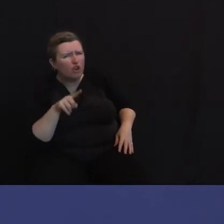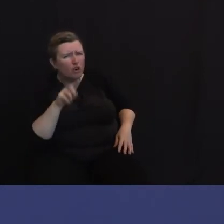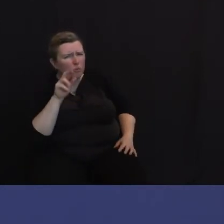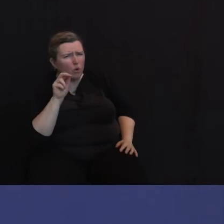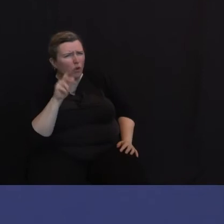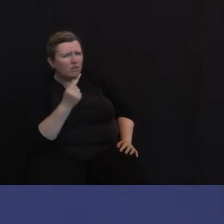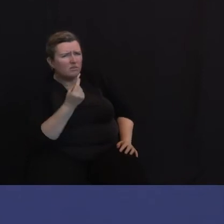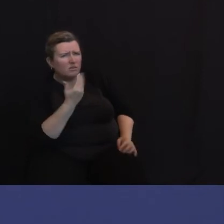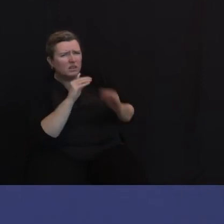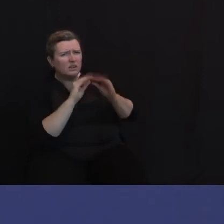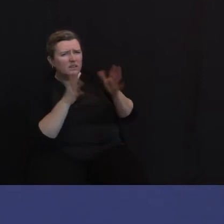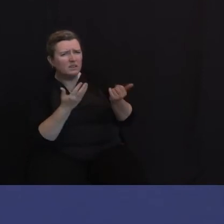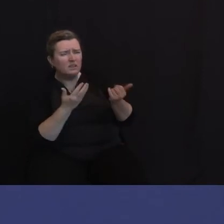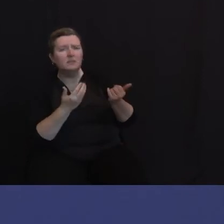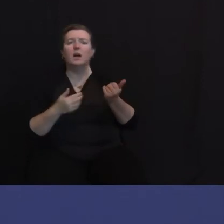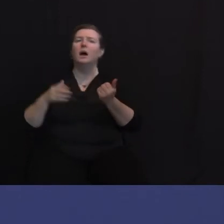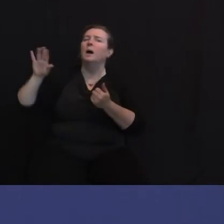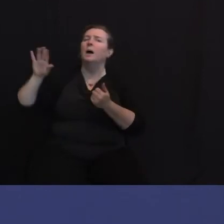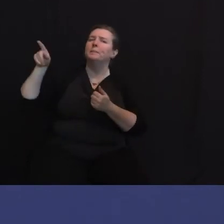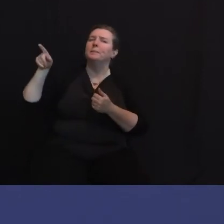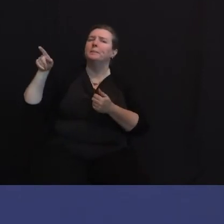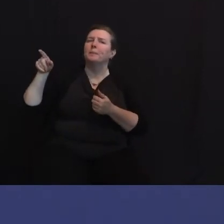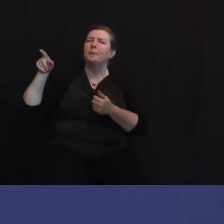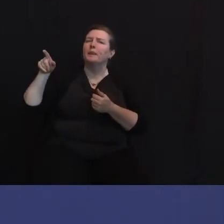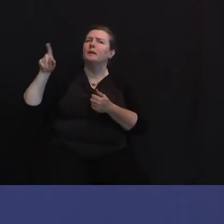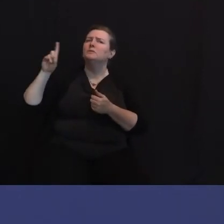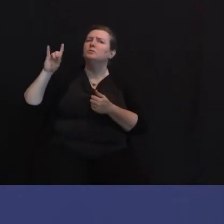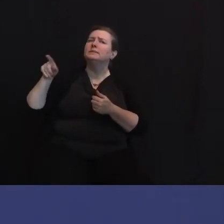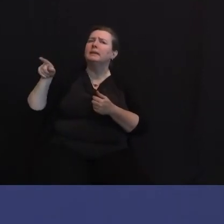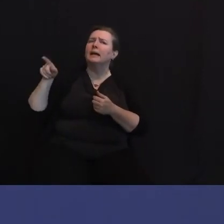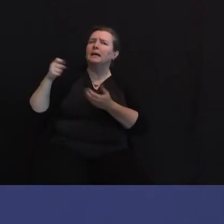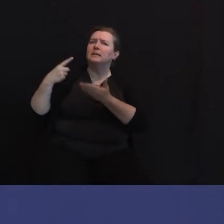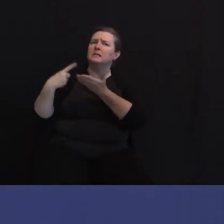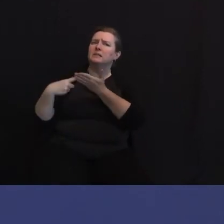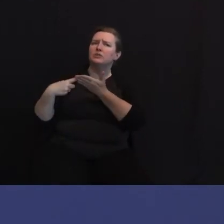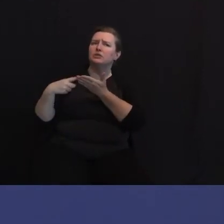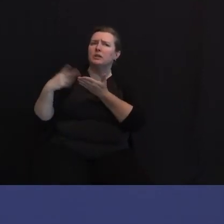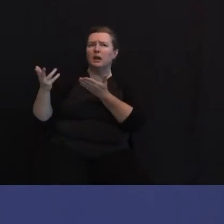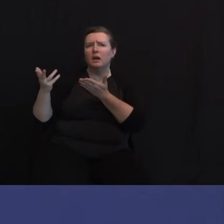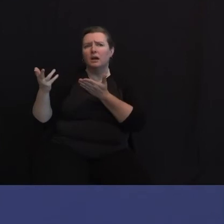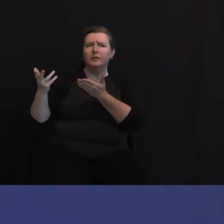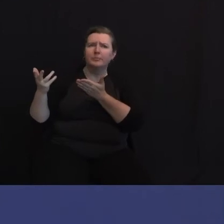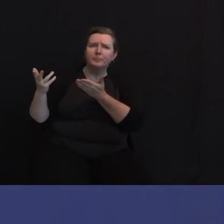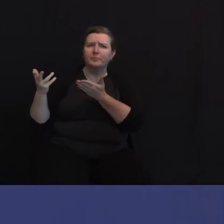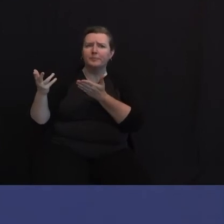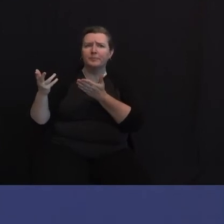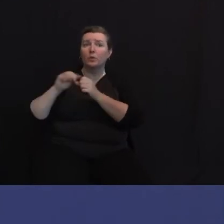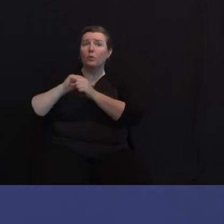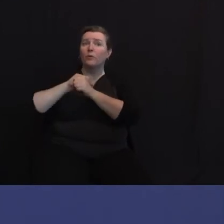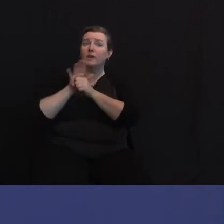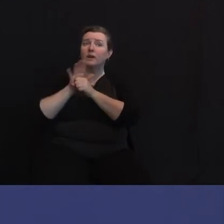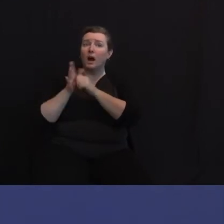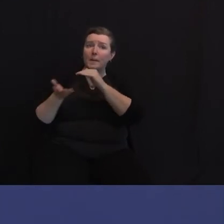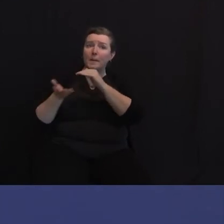commissioner could just talk about what kind of differences there may be in this wave in those rural parts of the state. Got it,